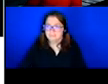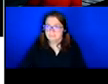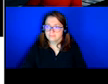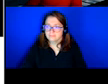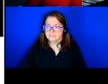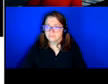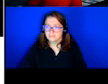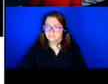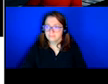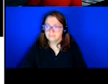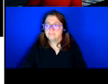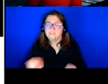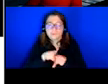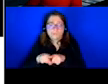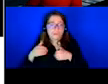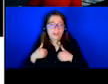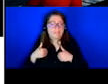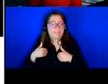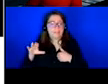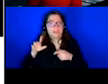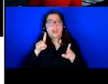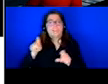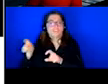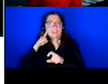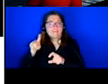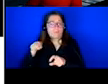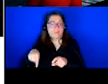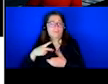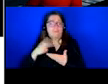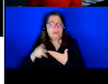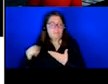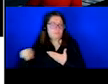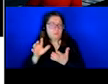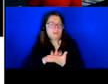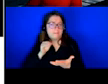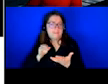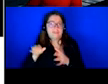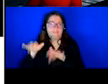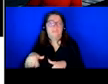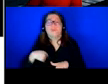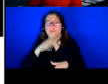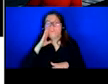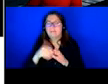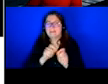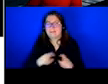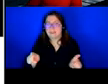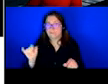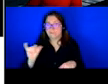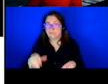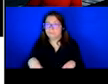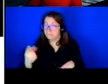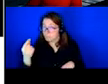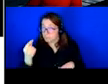chat a survey for this program that people can copy, but we'll also send it out in our thank you. But did you want to say just one